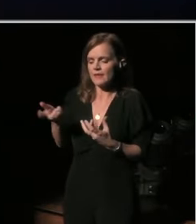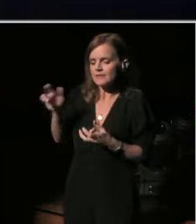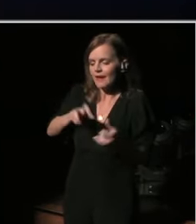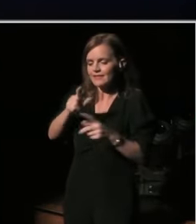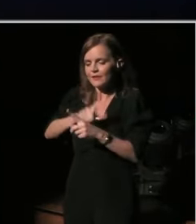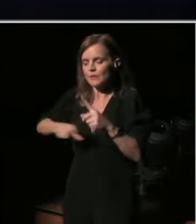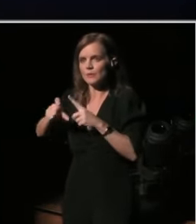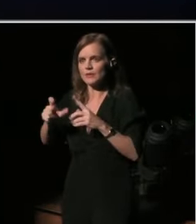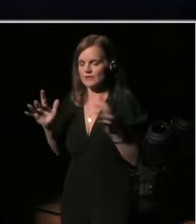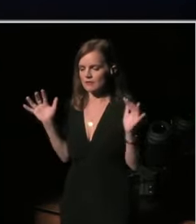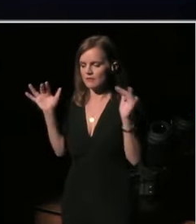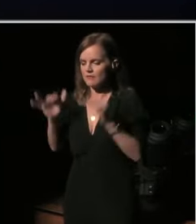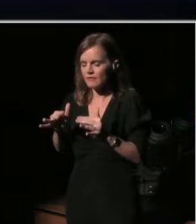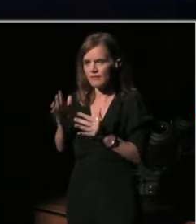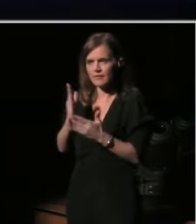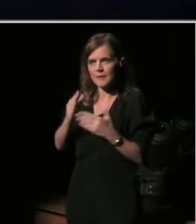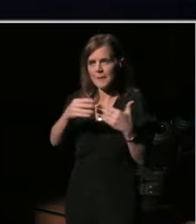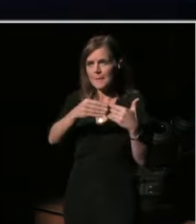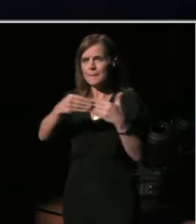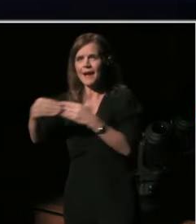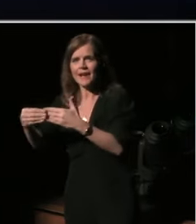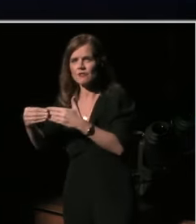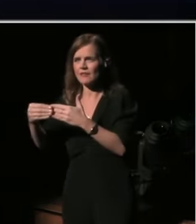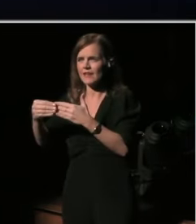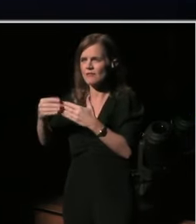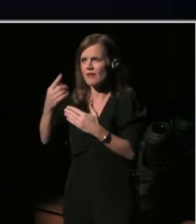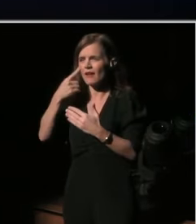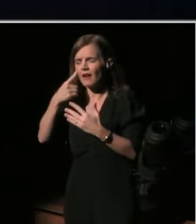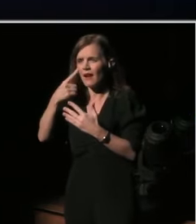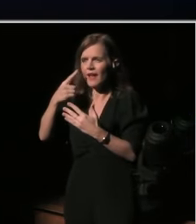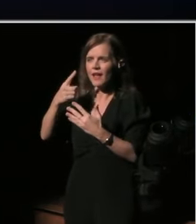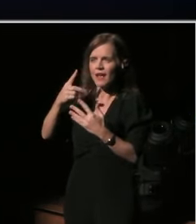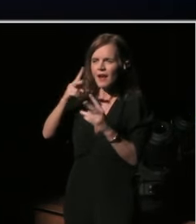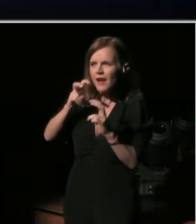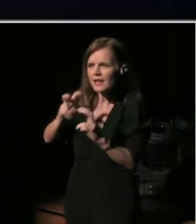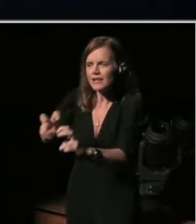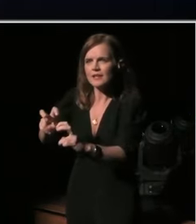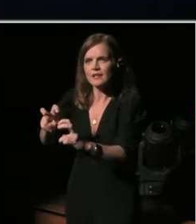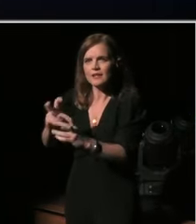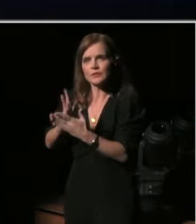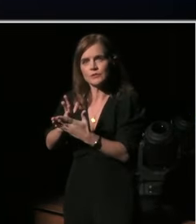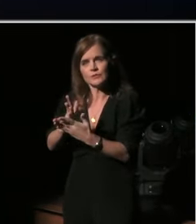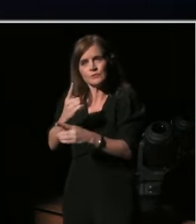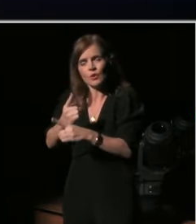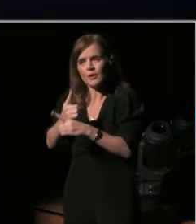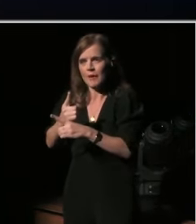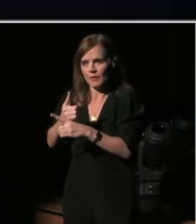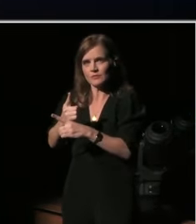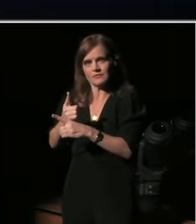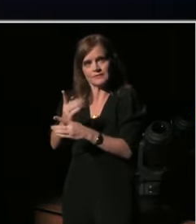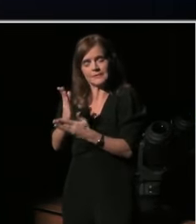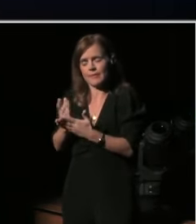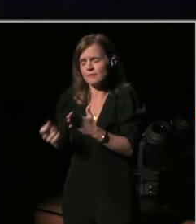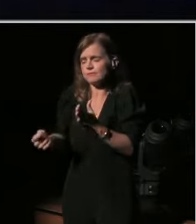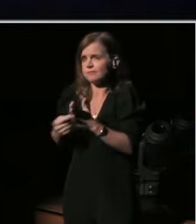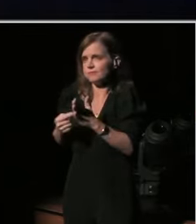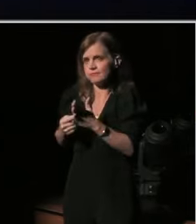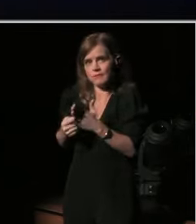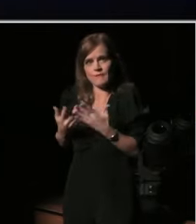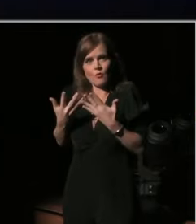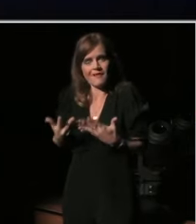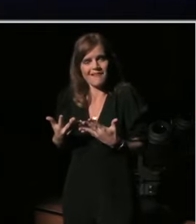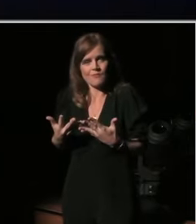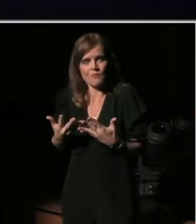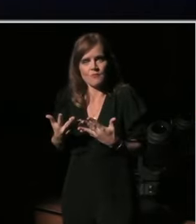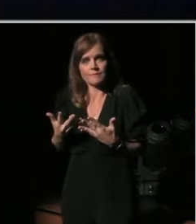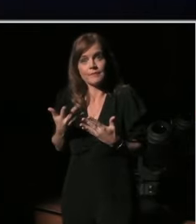together in a pioneering expedition to advance the science of the most critical topic of our time. Erica, please let us know who the award